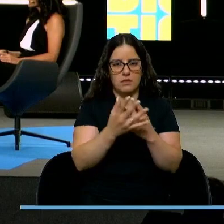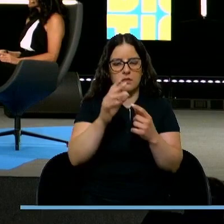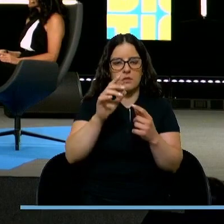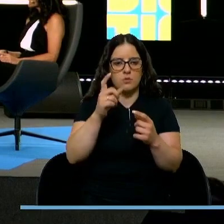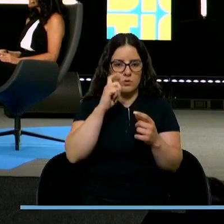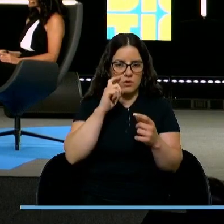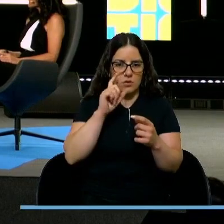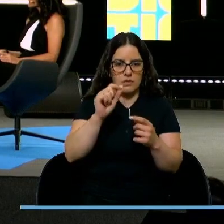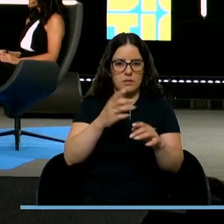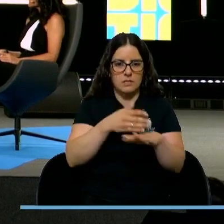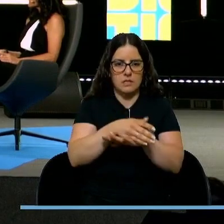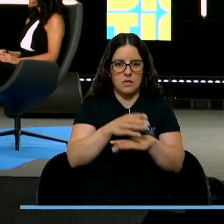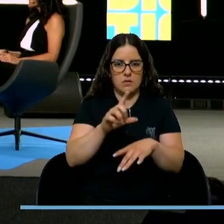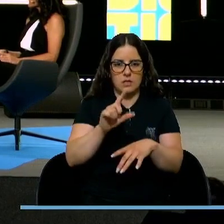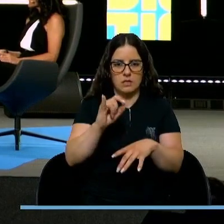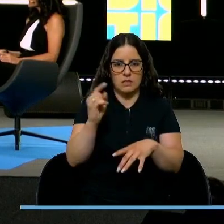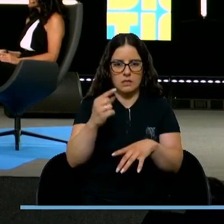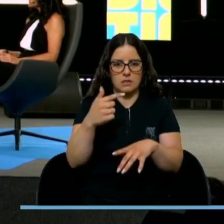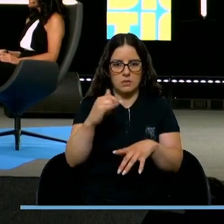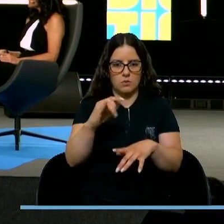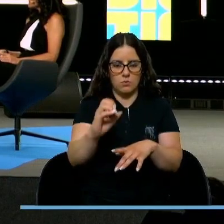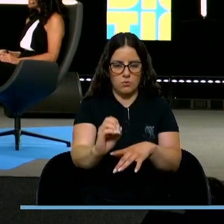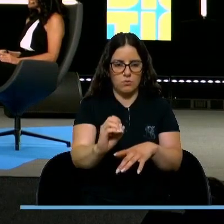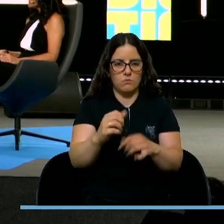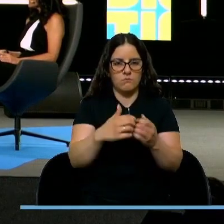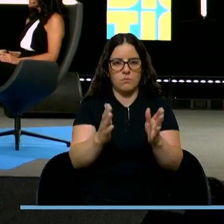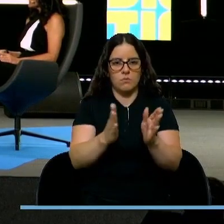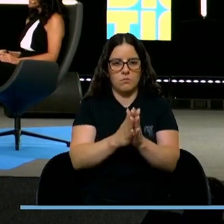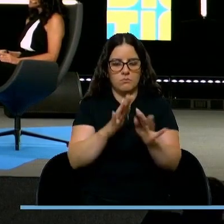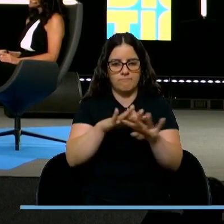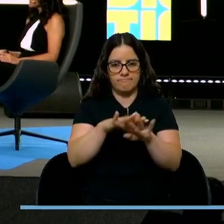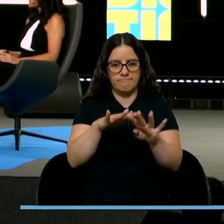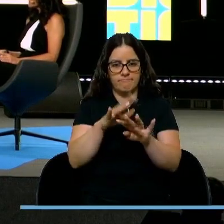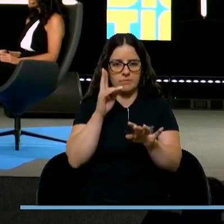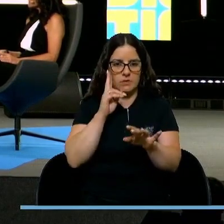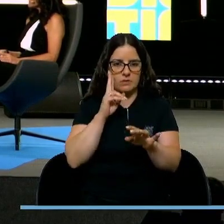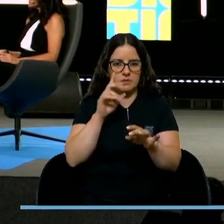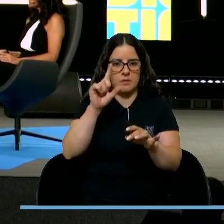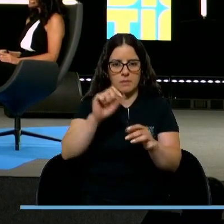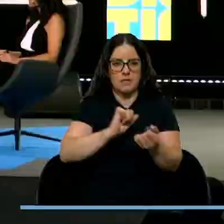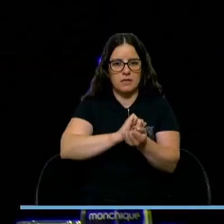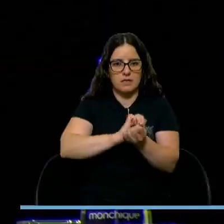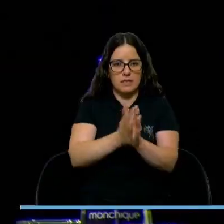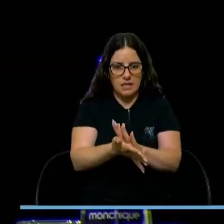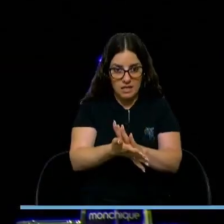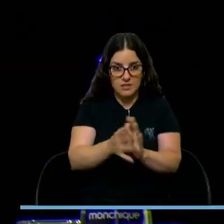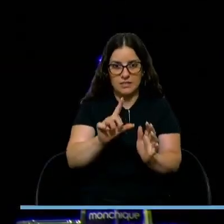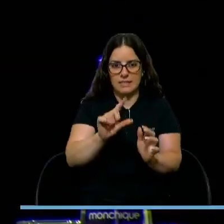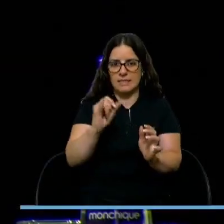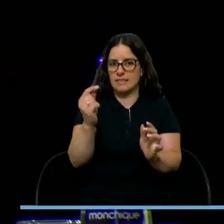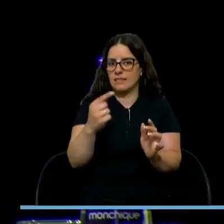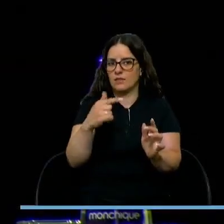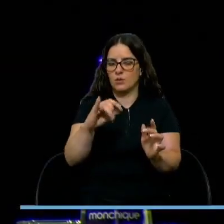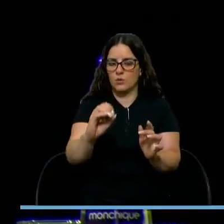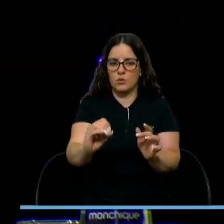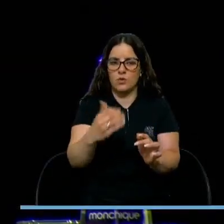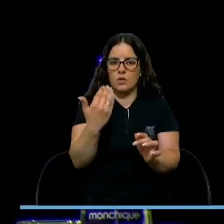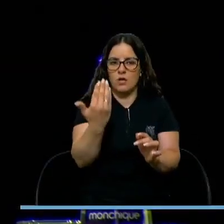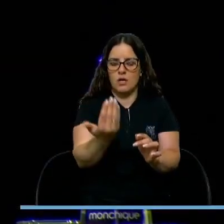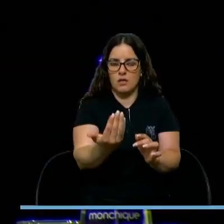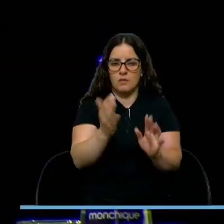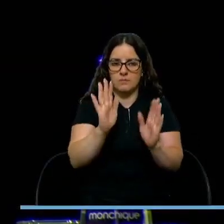issues in Europe, safety, access to lithium, and the recycling of the lithium